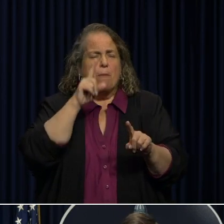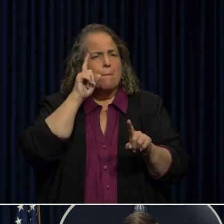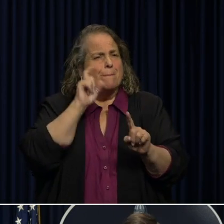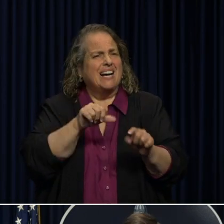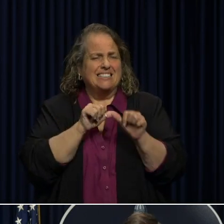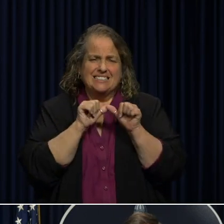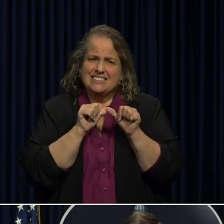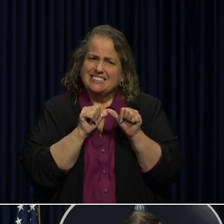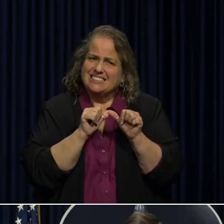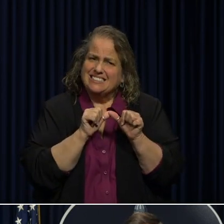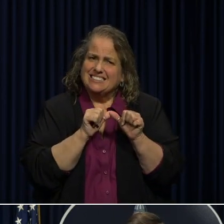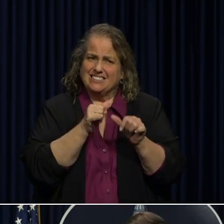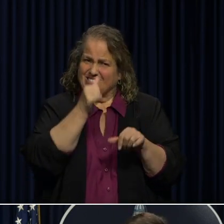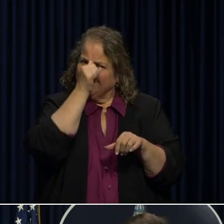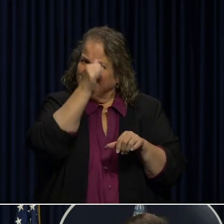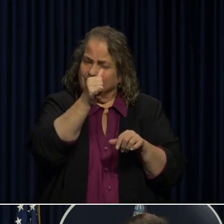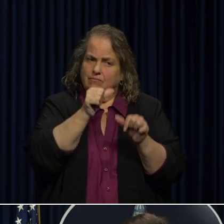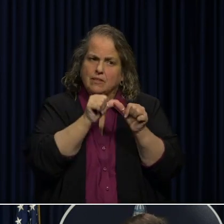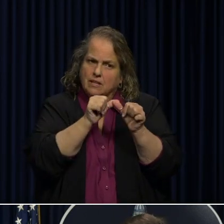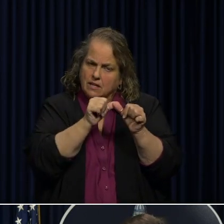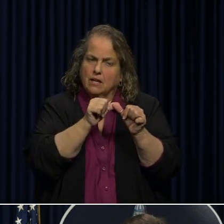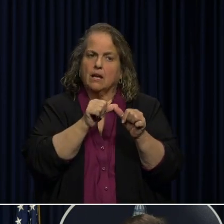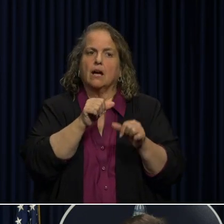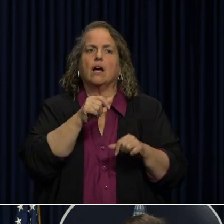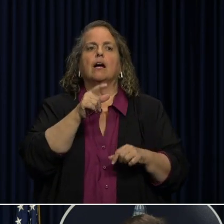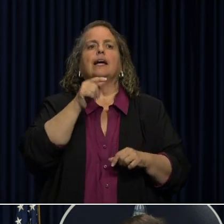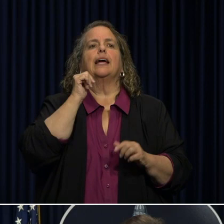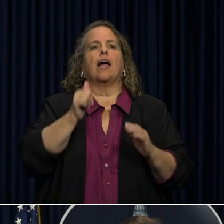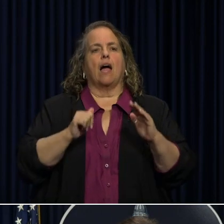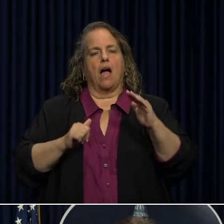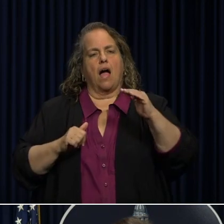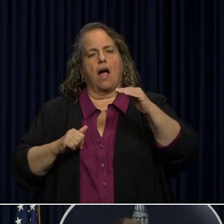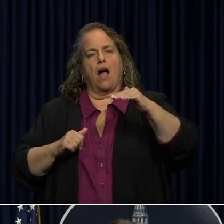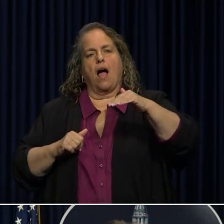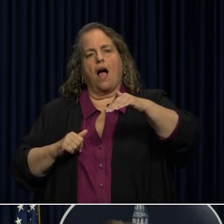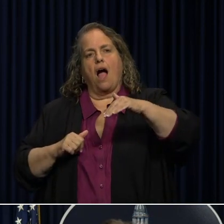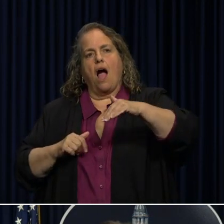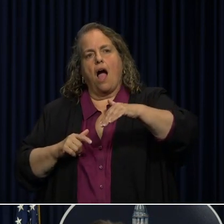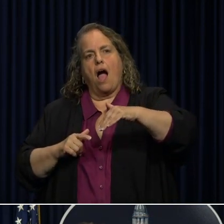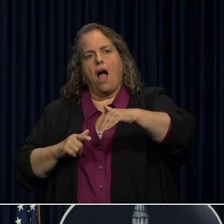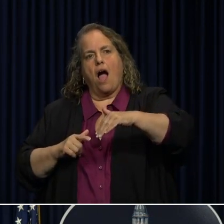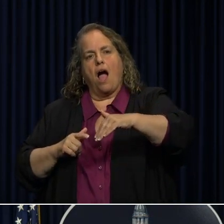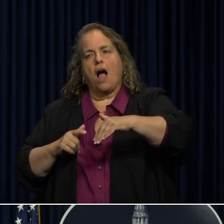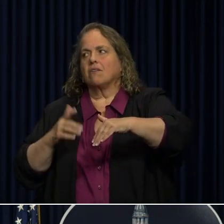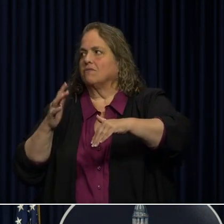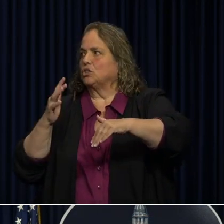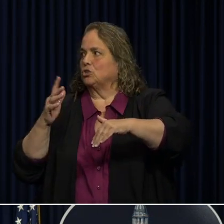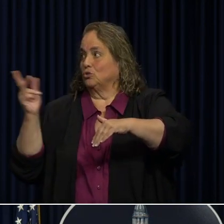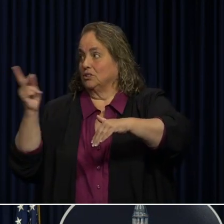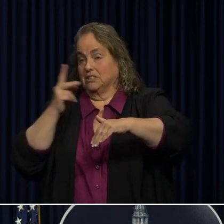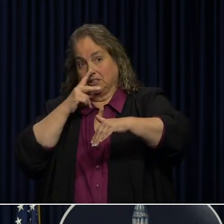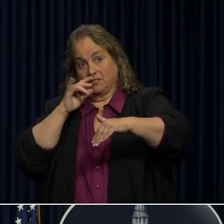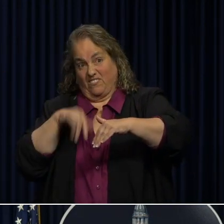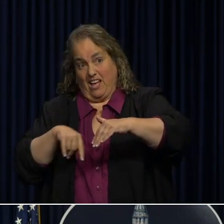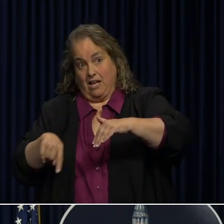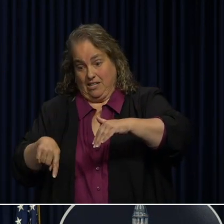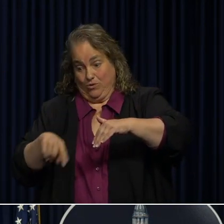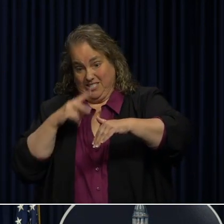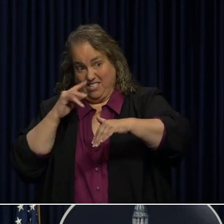down and we would ride this out. And if that first hump